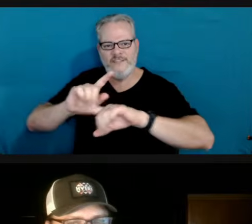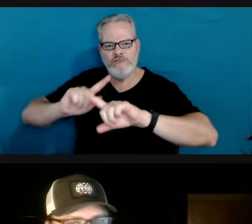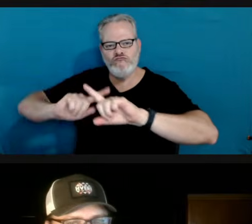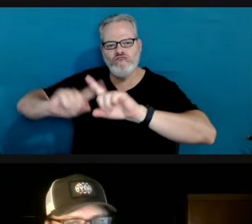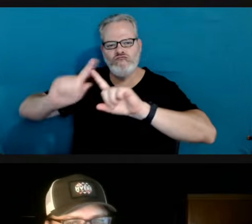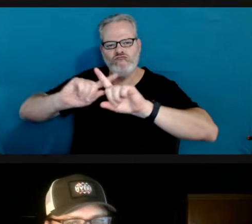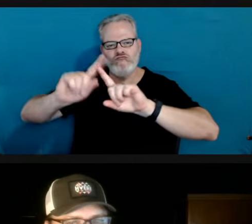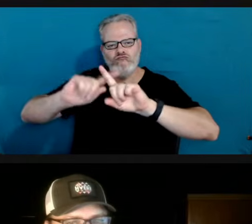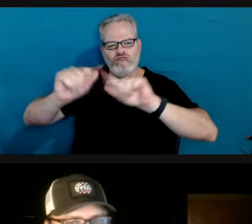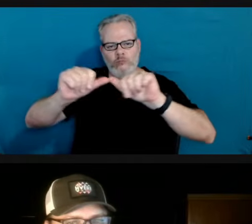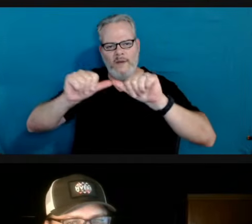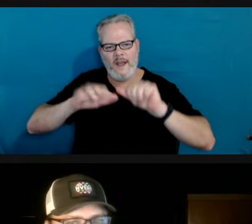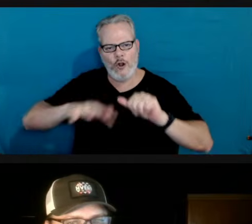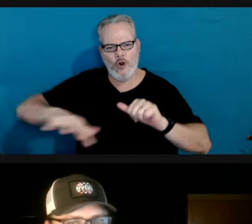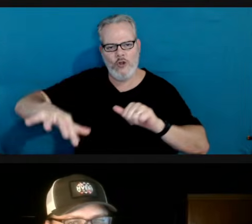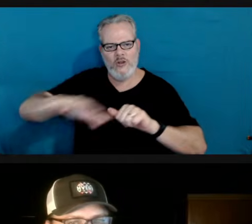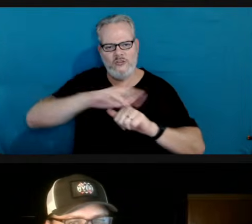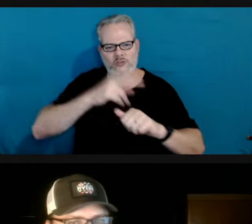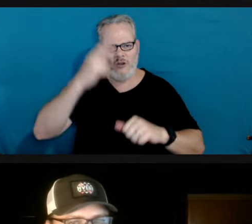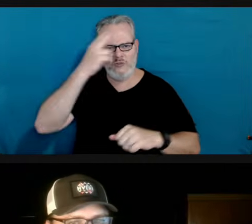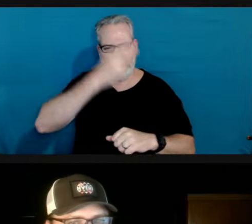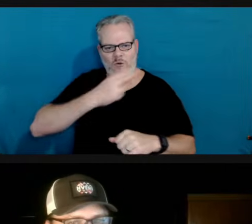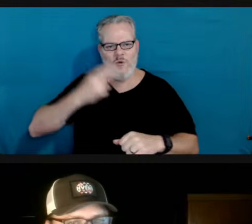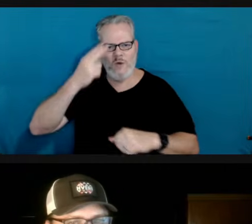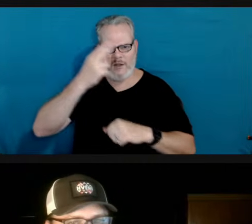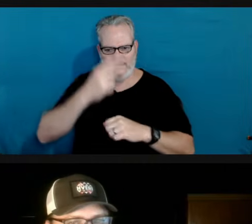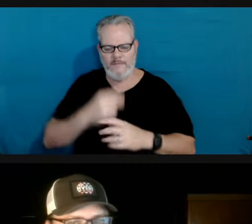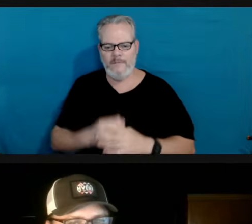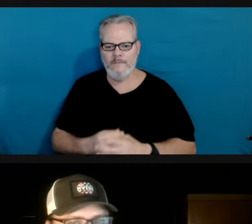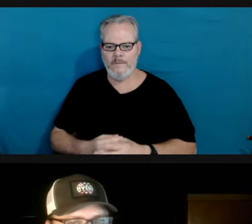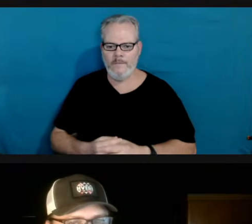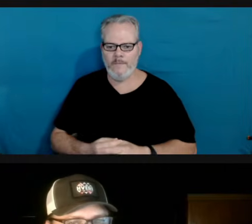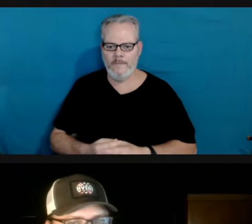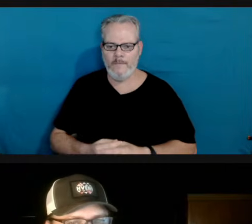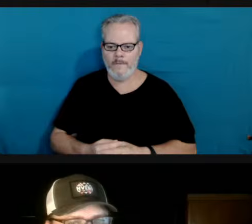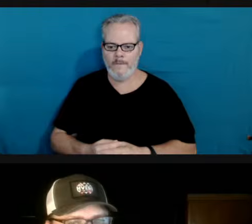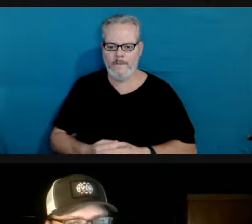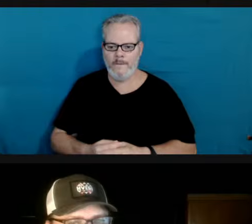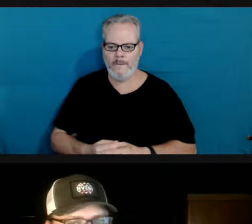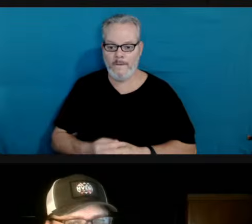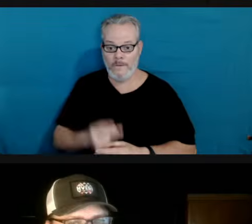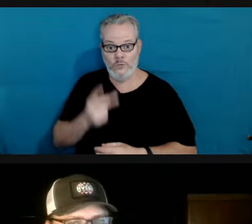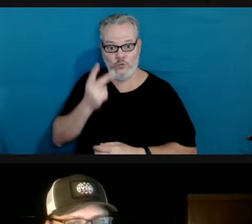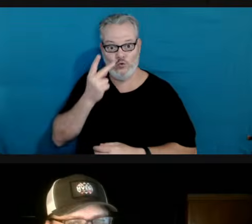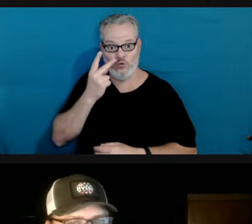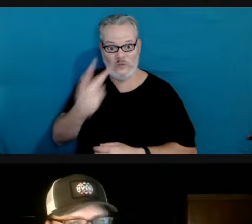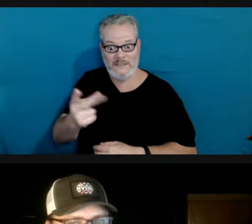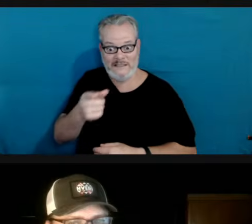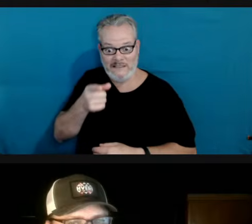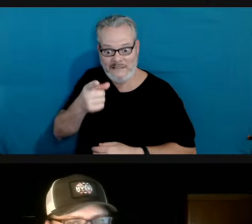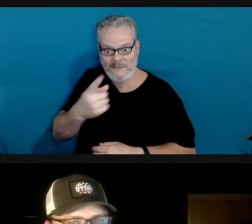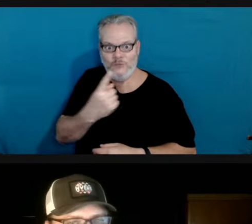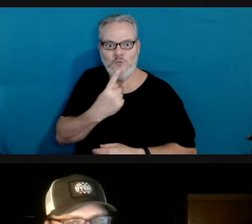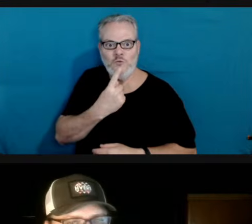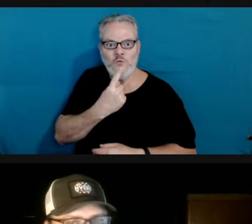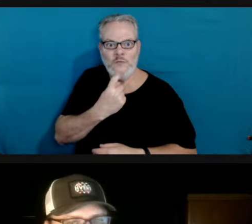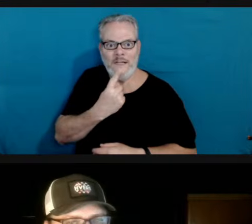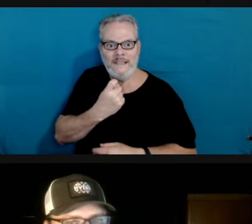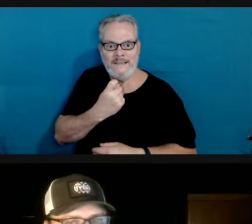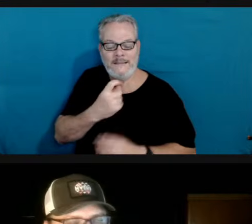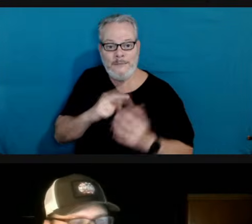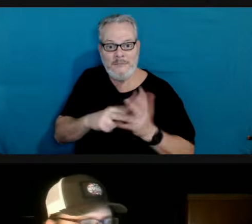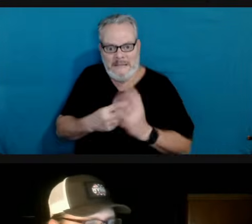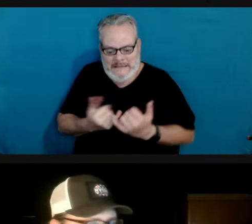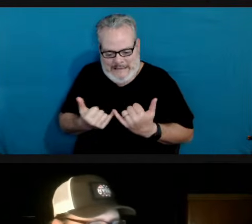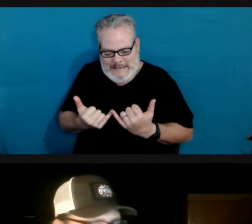Current conditions from purple air, you can see that there are some red values here in a volcano area at present, and